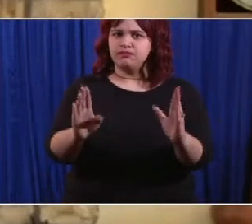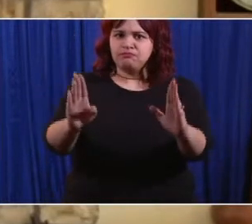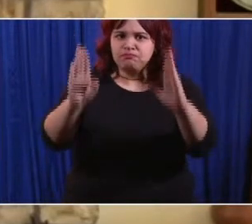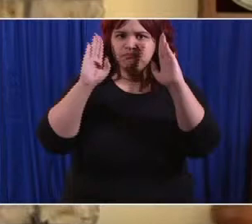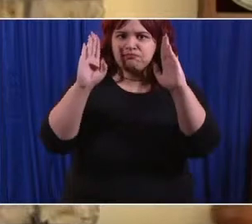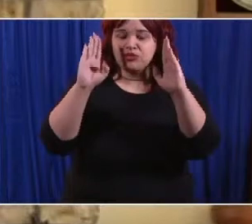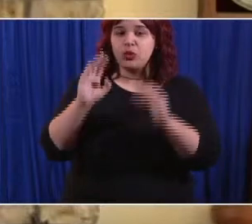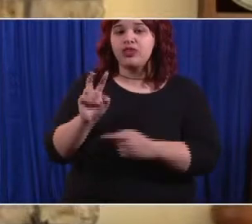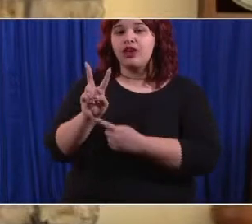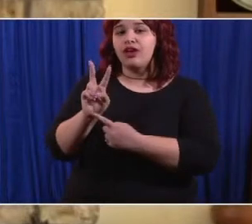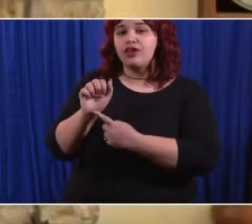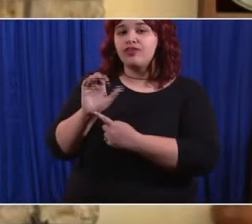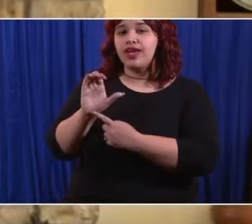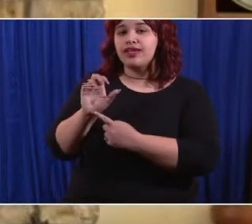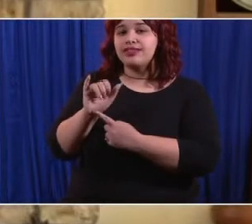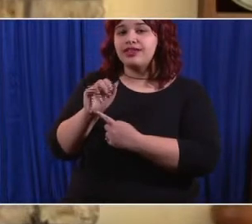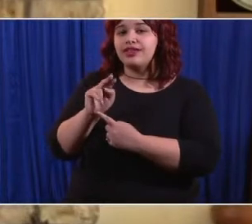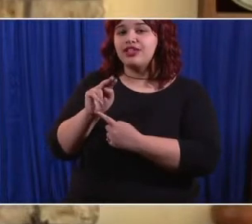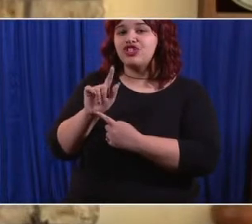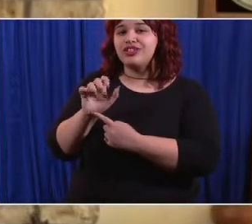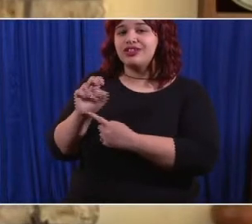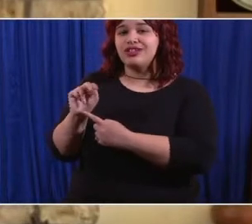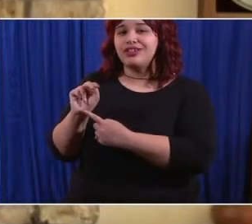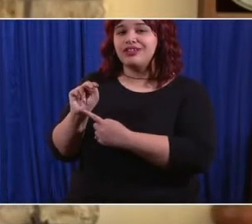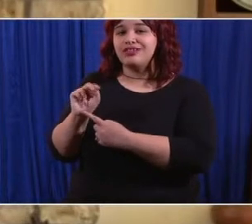scoreboard that you have at